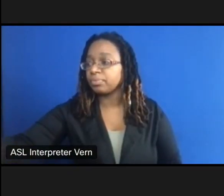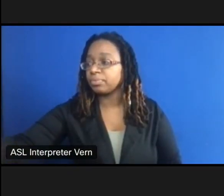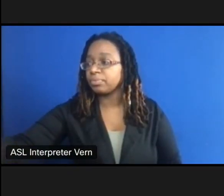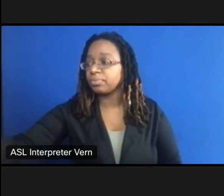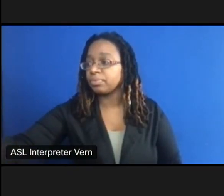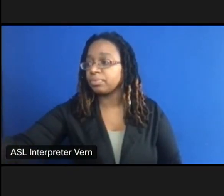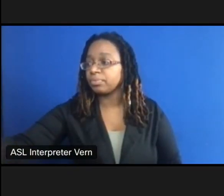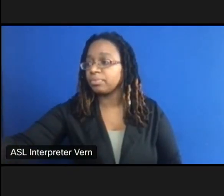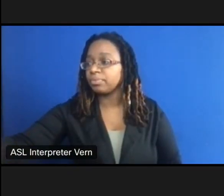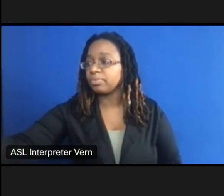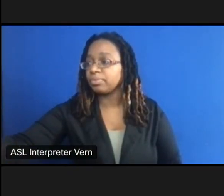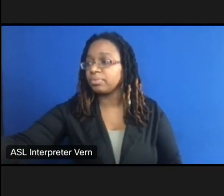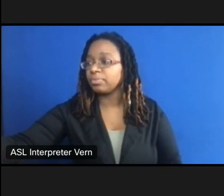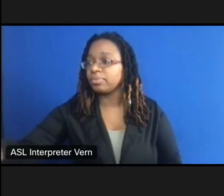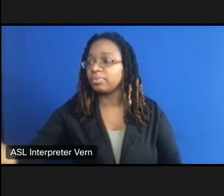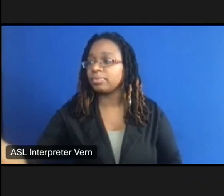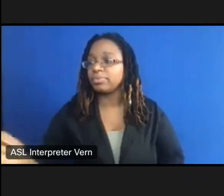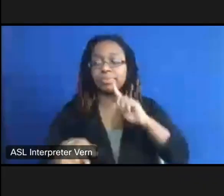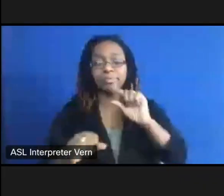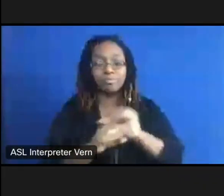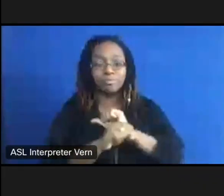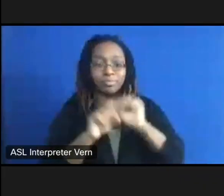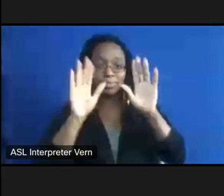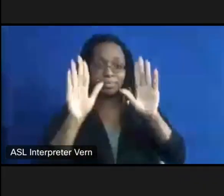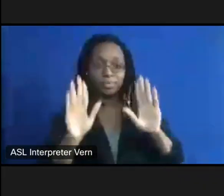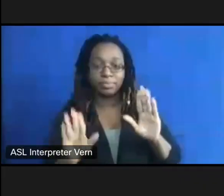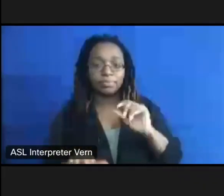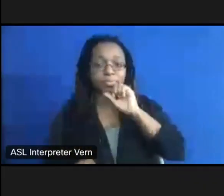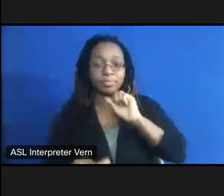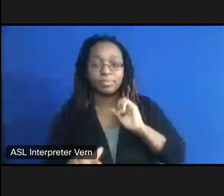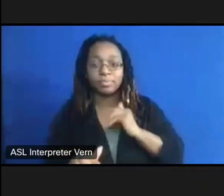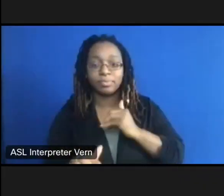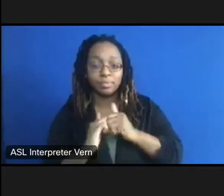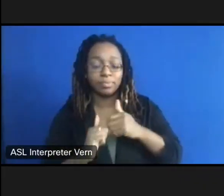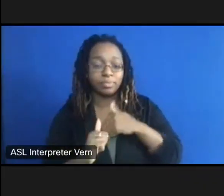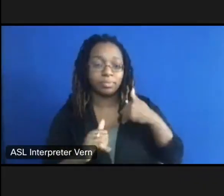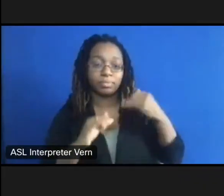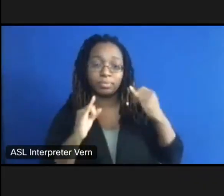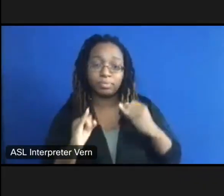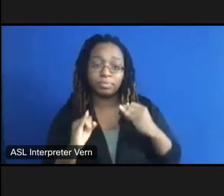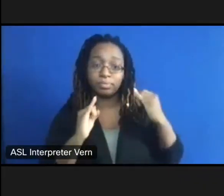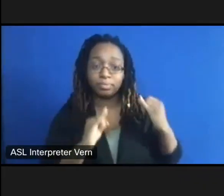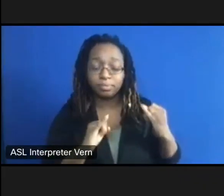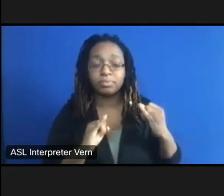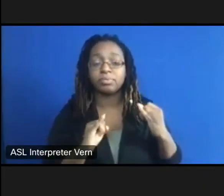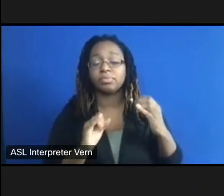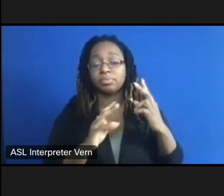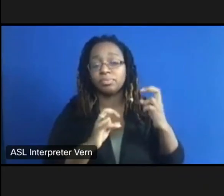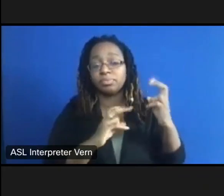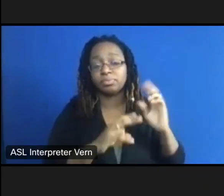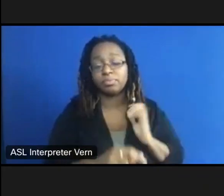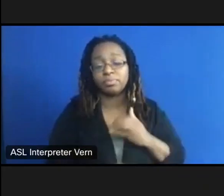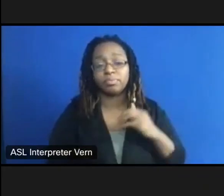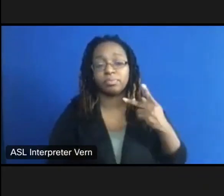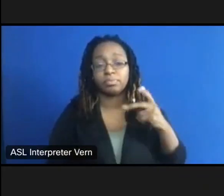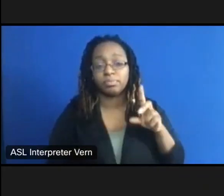This is great. I really love how we moved from individuals within our pods to other tangible items,